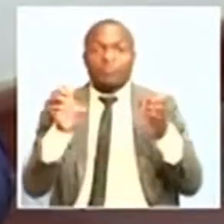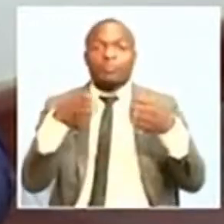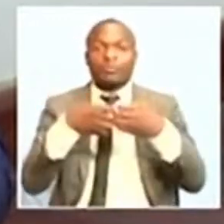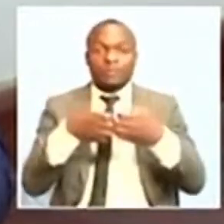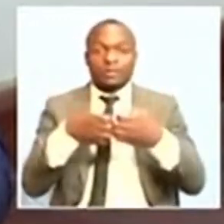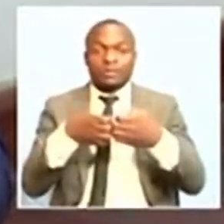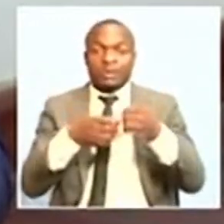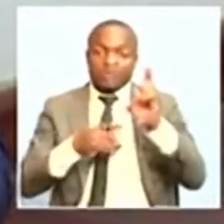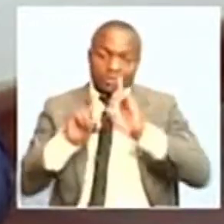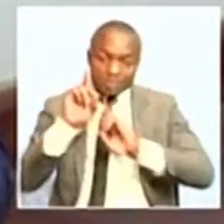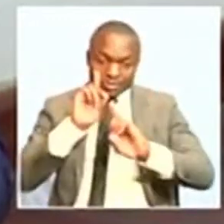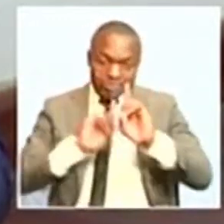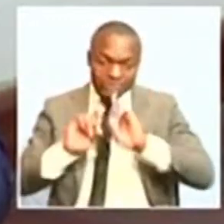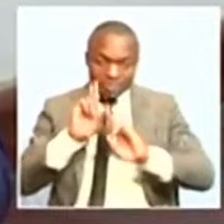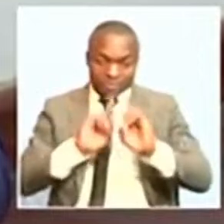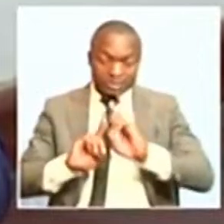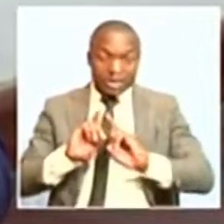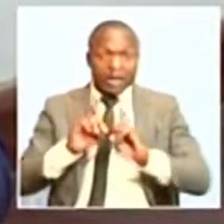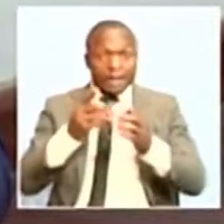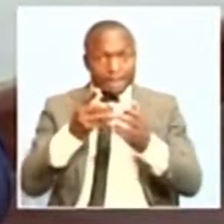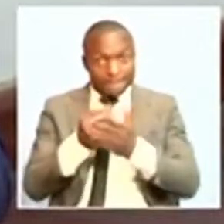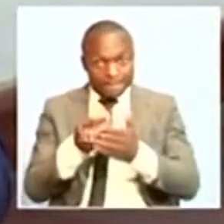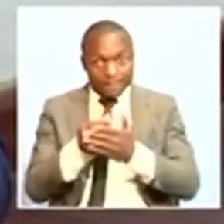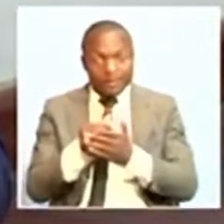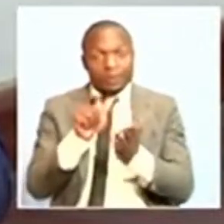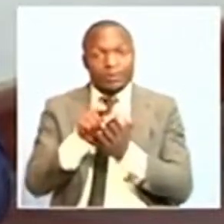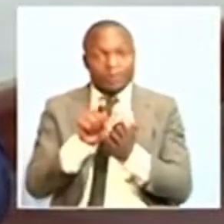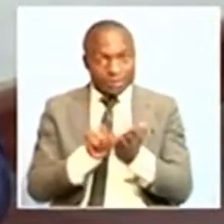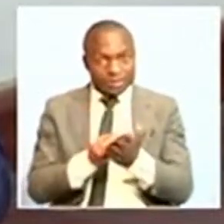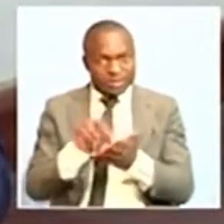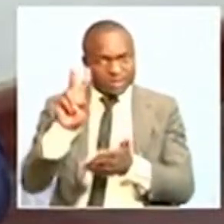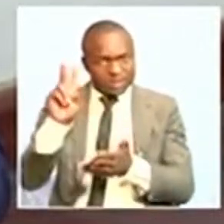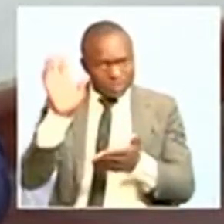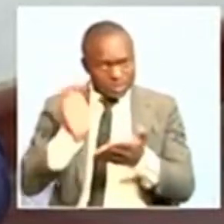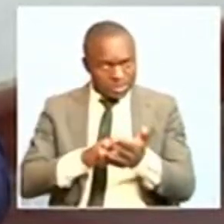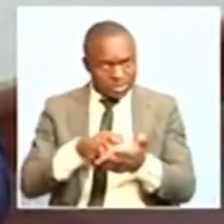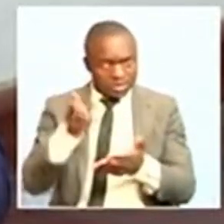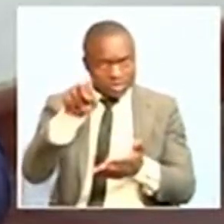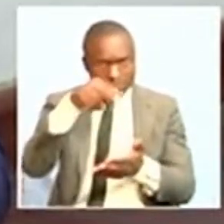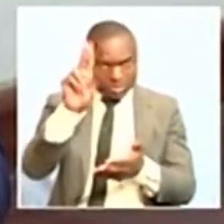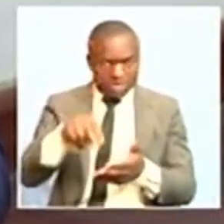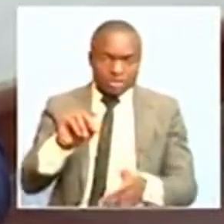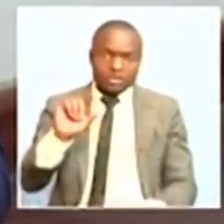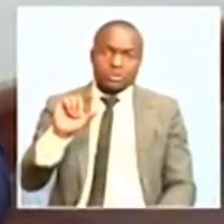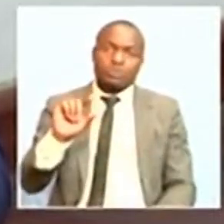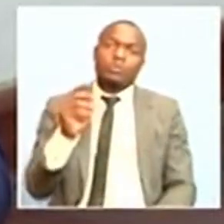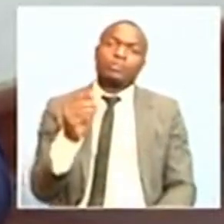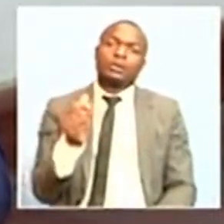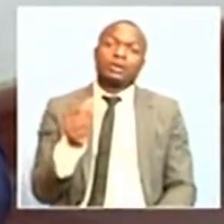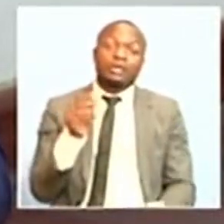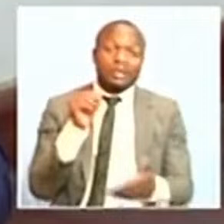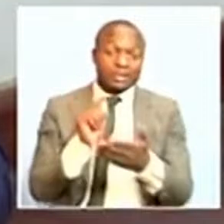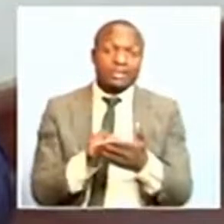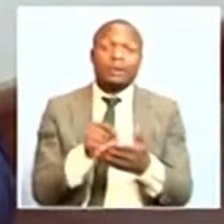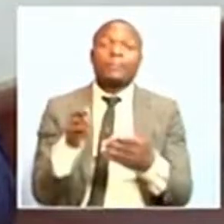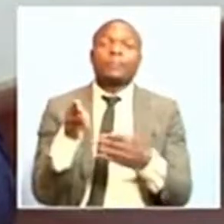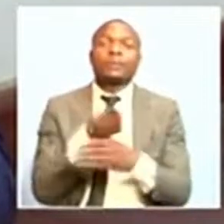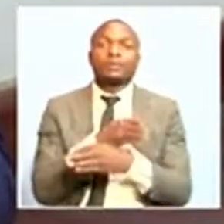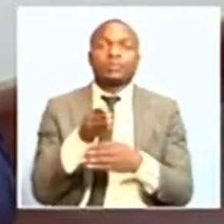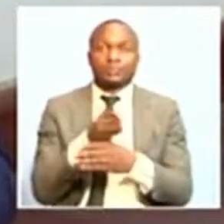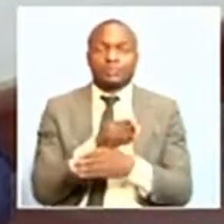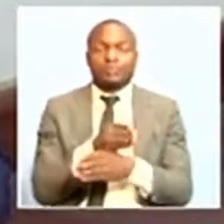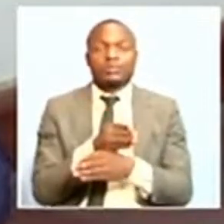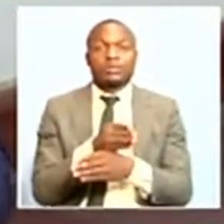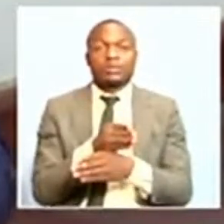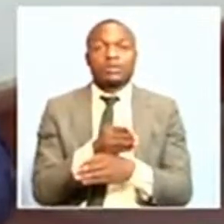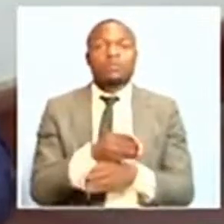we're considering the fiscal framework, some of the banks noted that $2,000 is a very small amount. So these transactions the volumes are